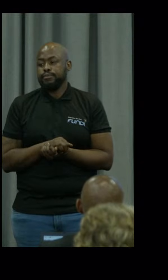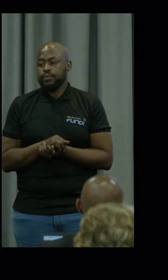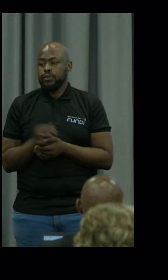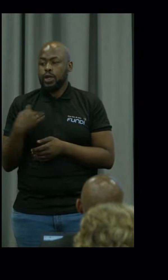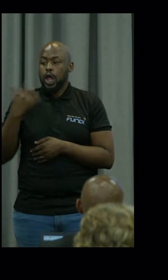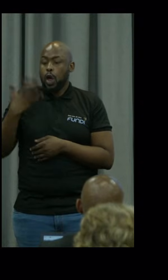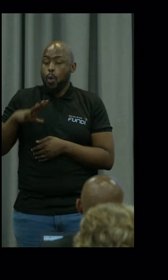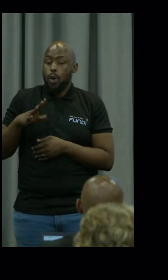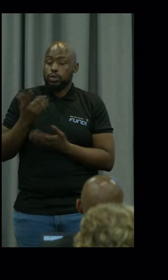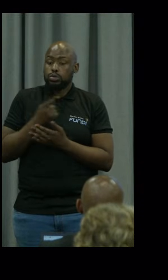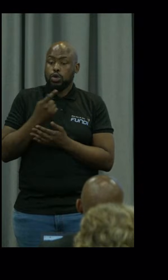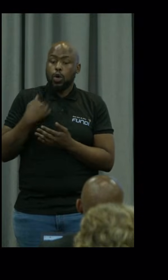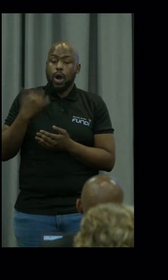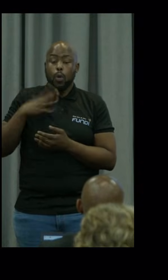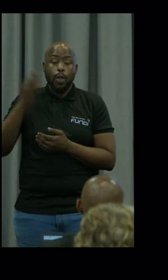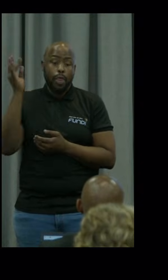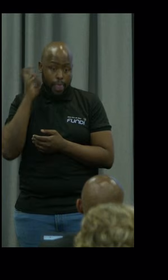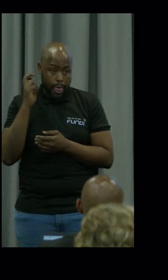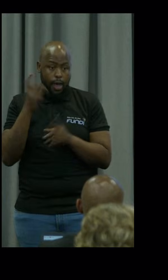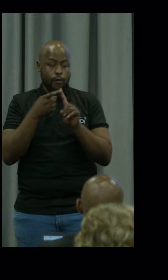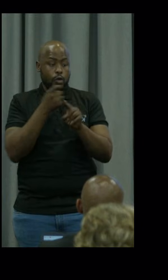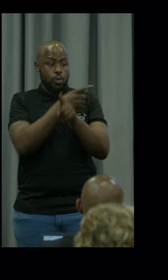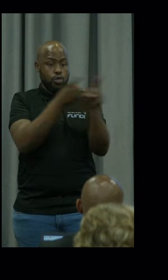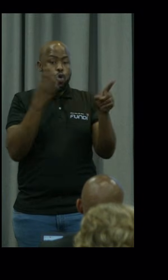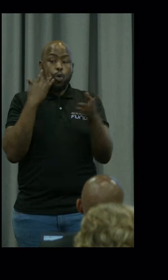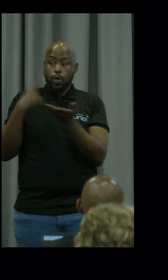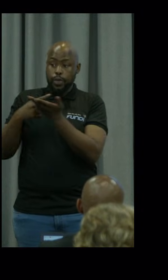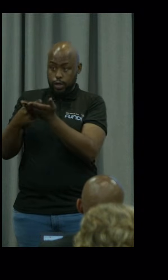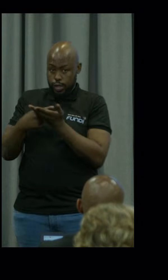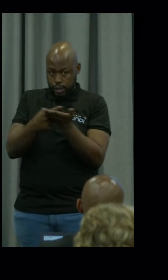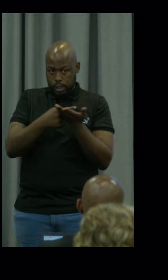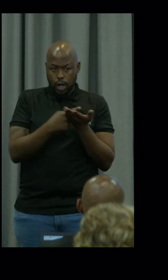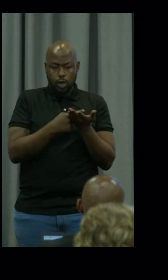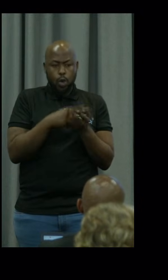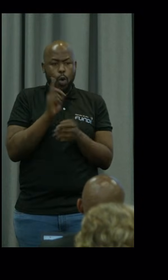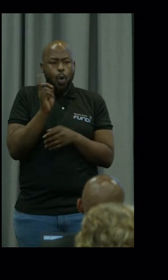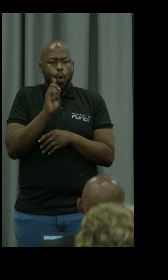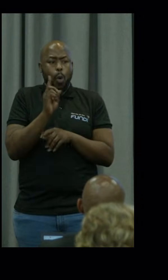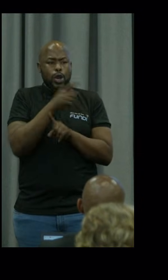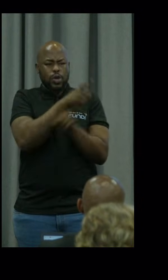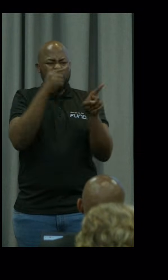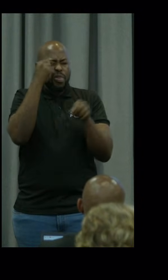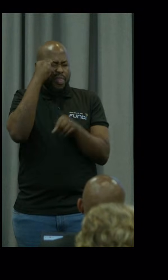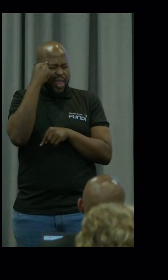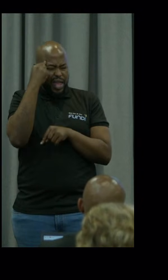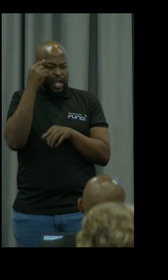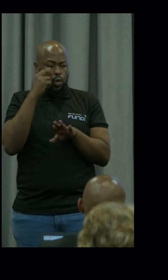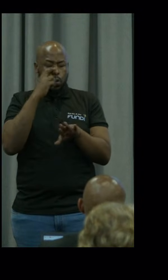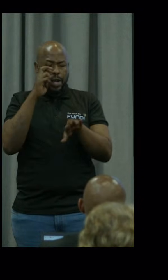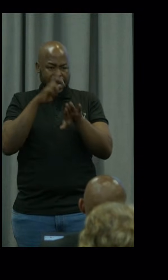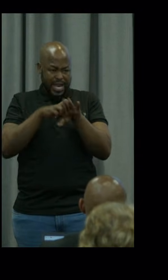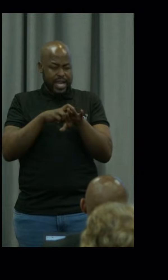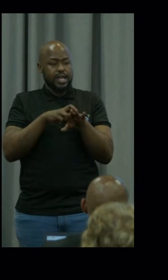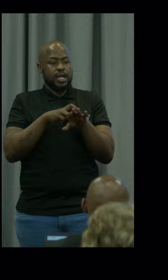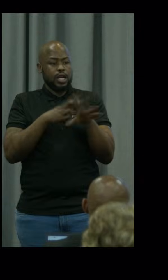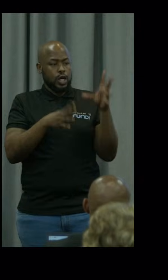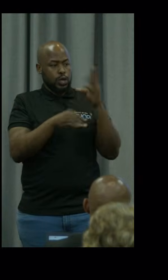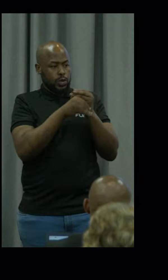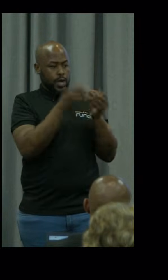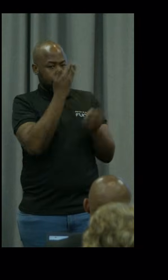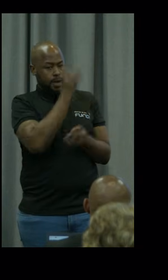love to hear from you today when we engage what it is you think we need to also then focus